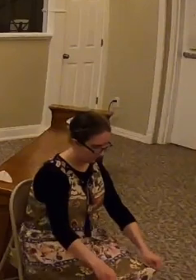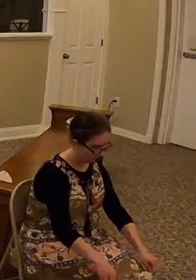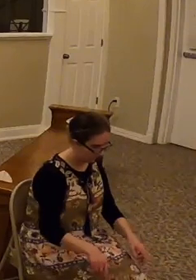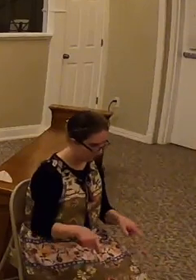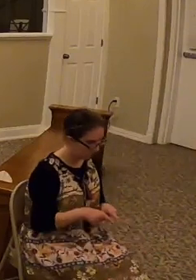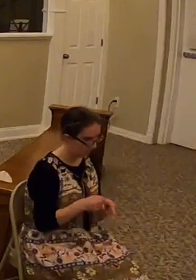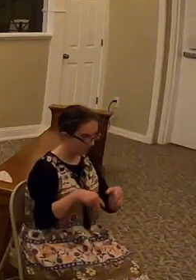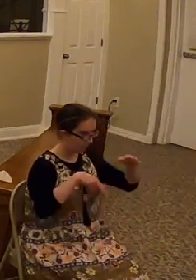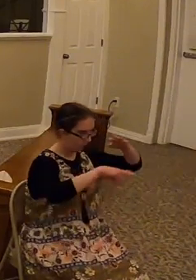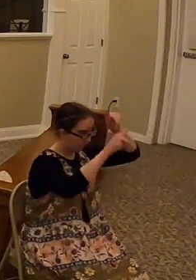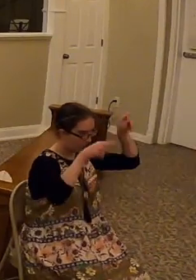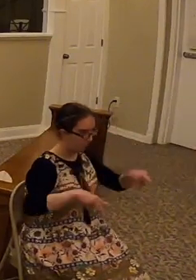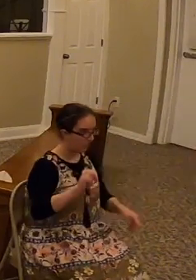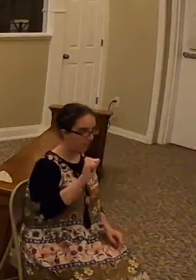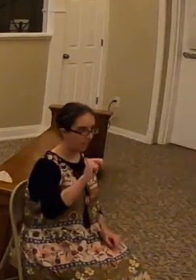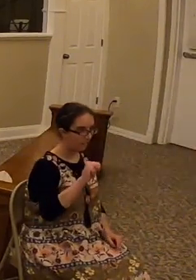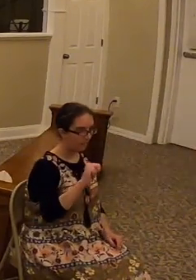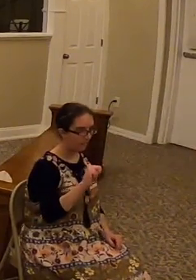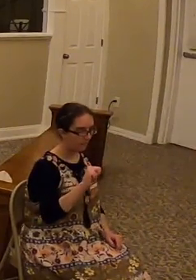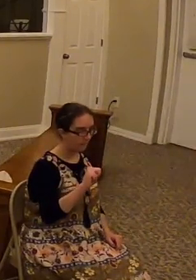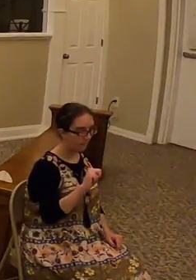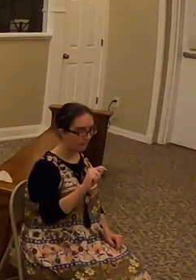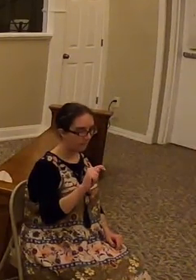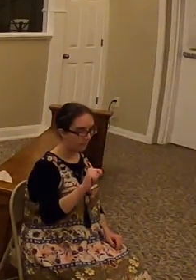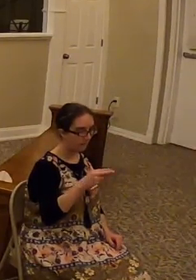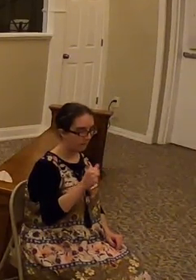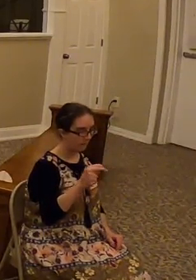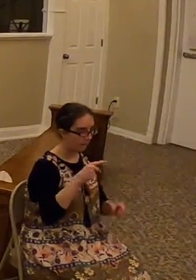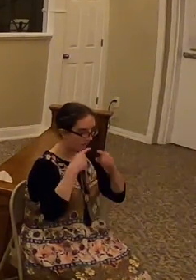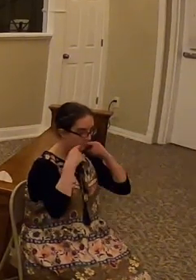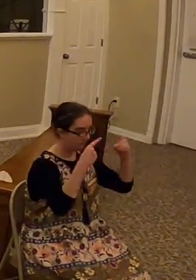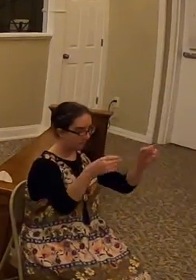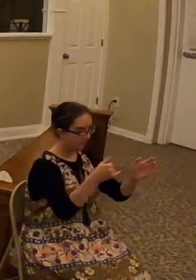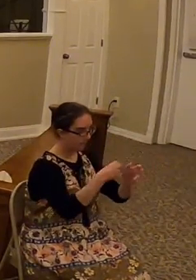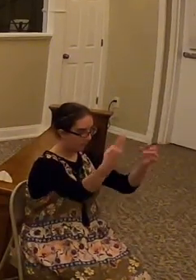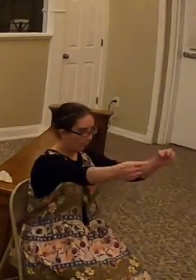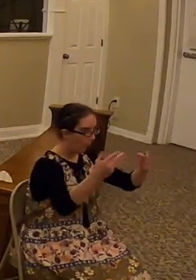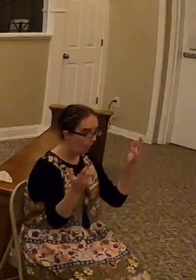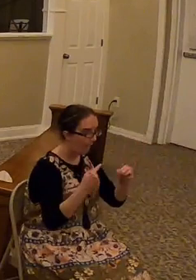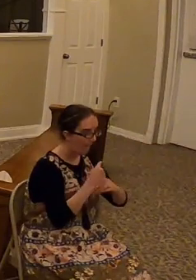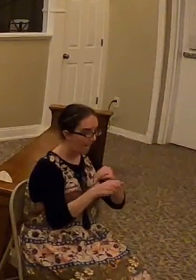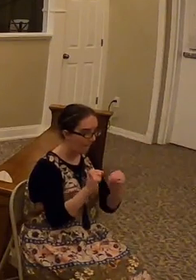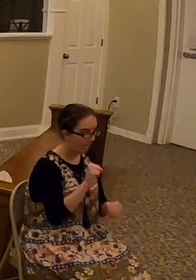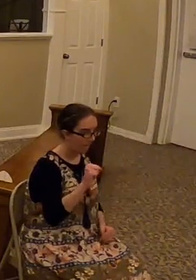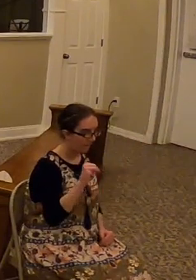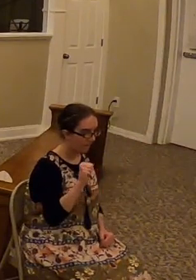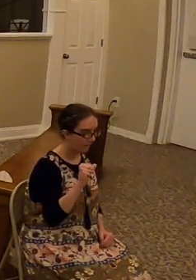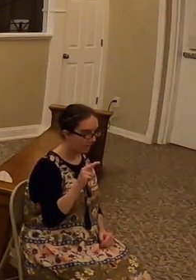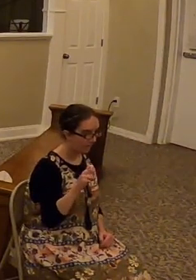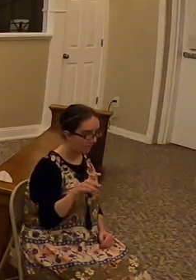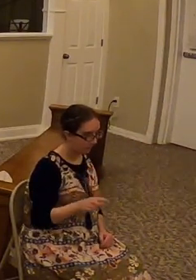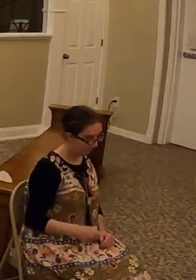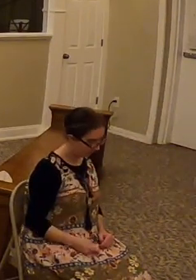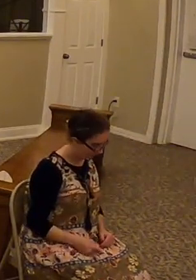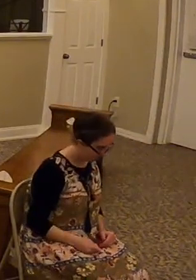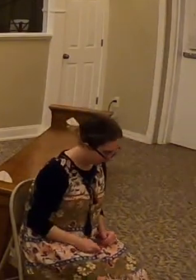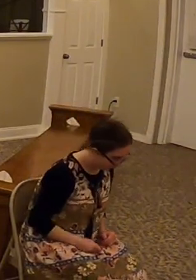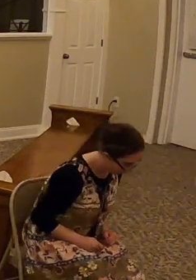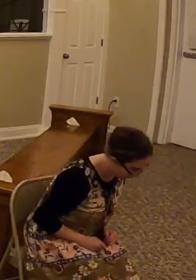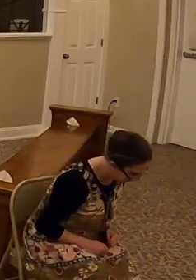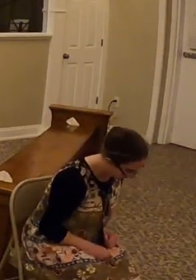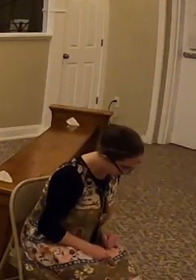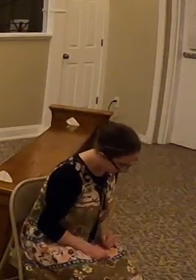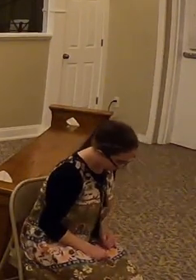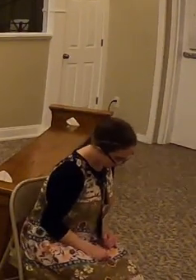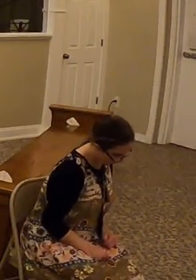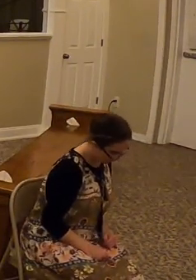Just as the prophet Nathan had declared to David, so it happened. Amen. What about Samuel? As he asked Saul in 1 Samuel 15,